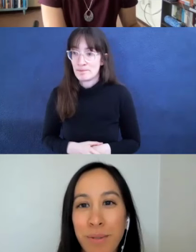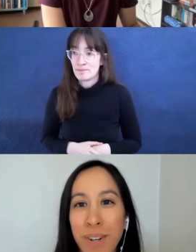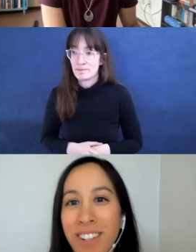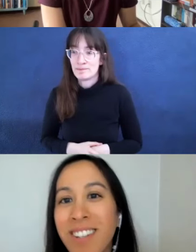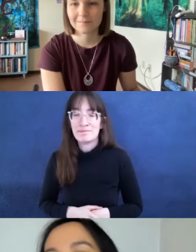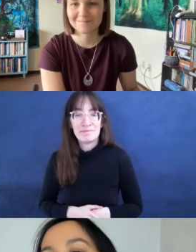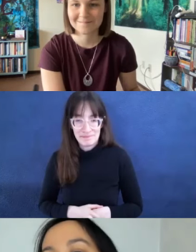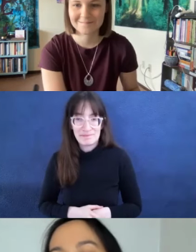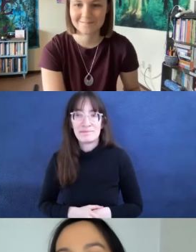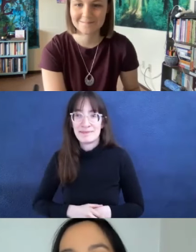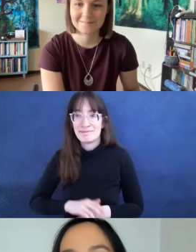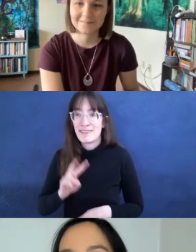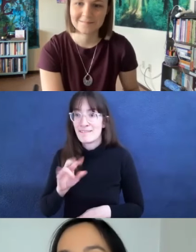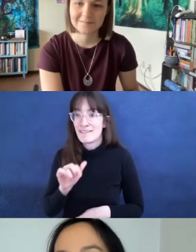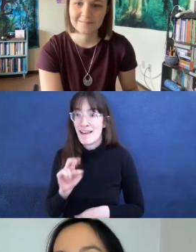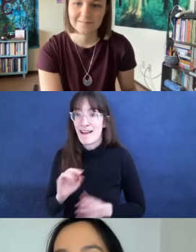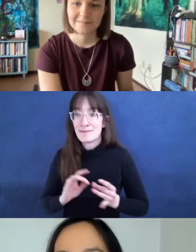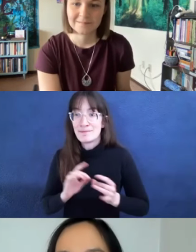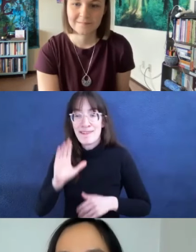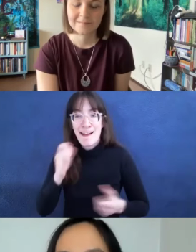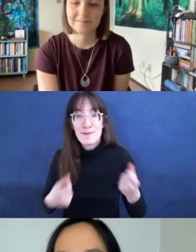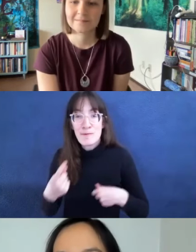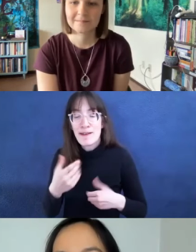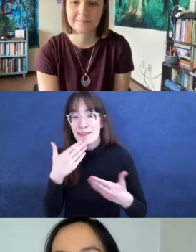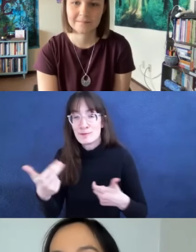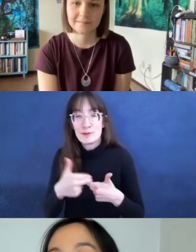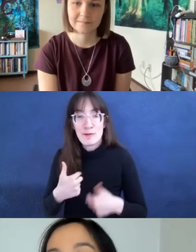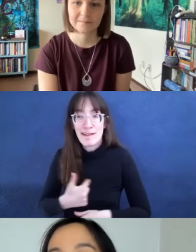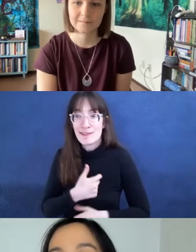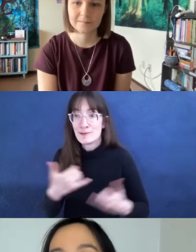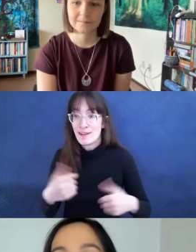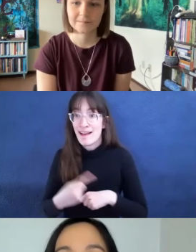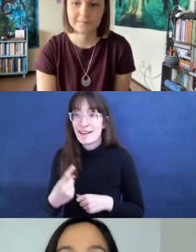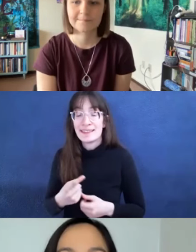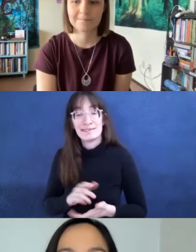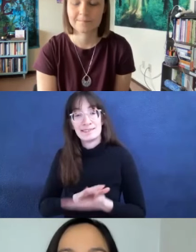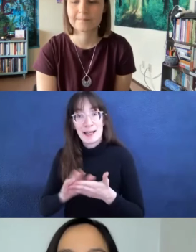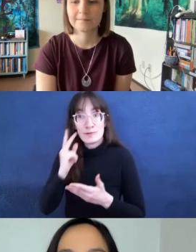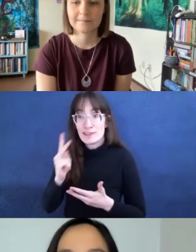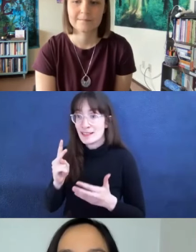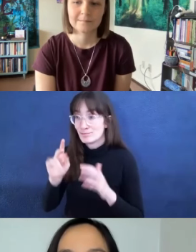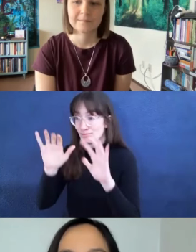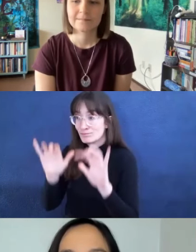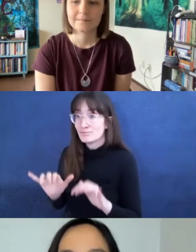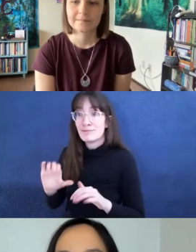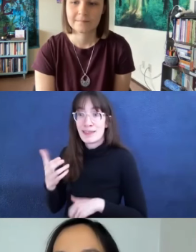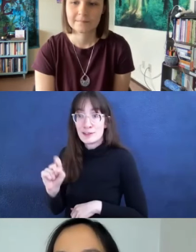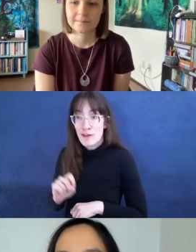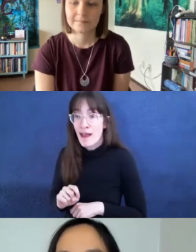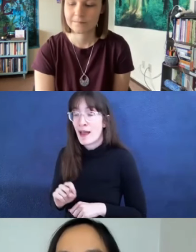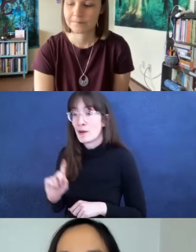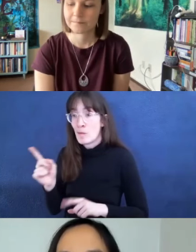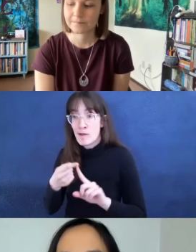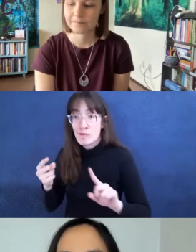Hi, everyone. Thanks for joining us today. It's nice to see where people are coming from in the chat. It seems like we have people from